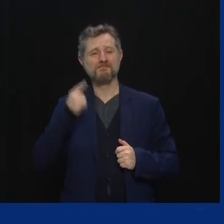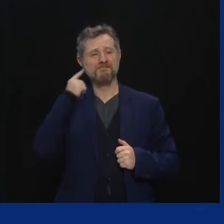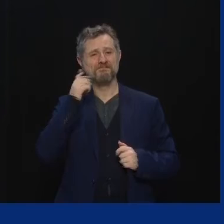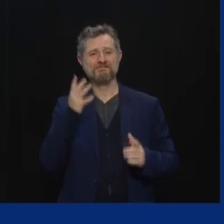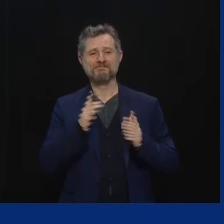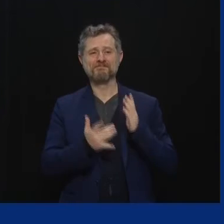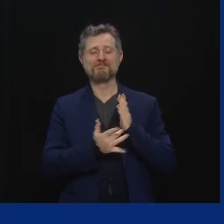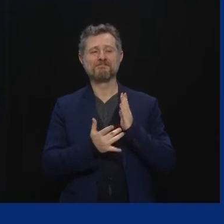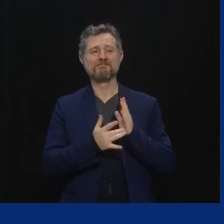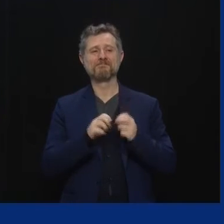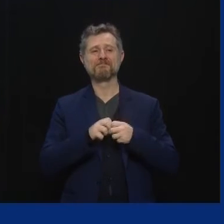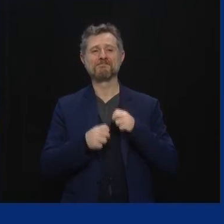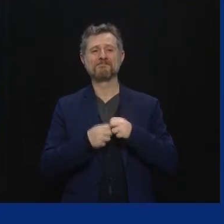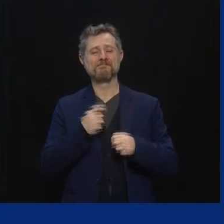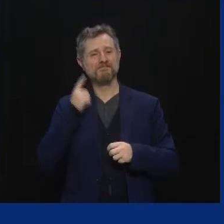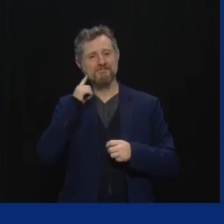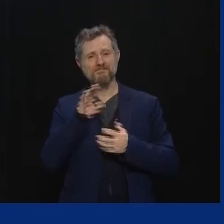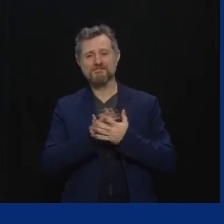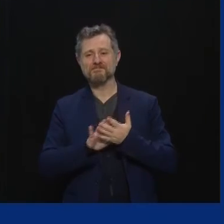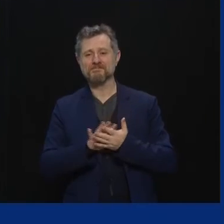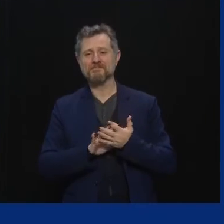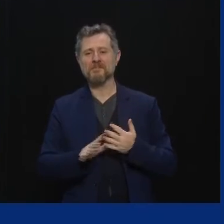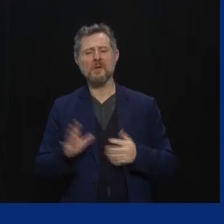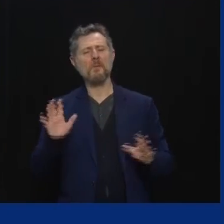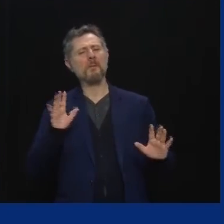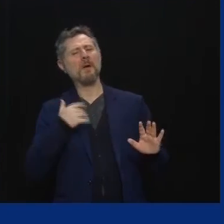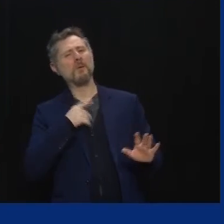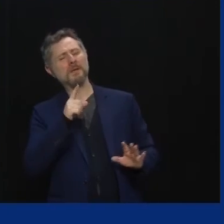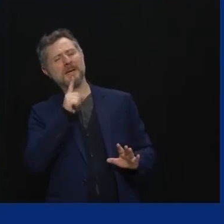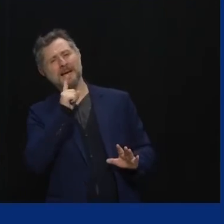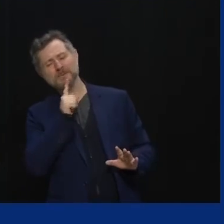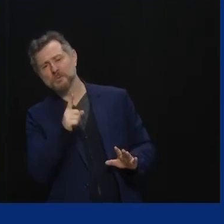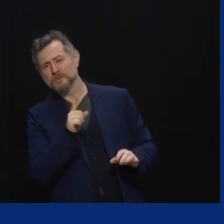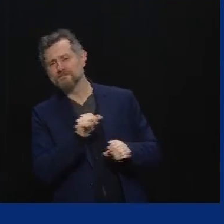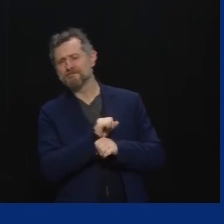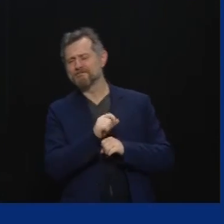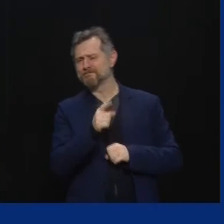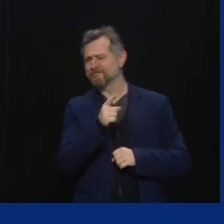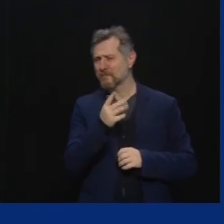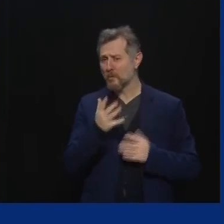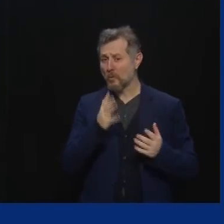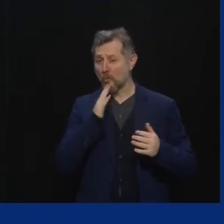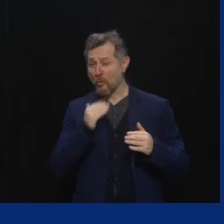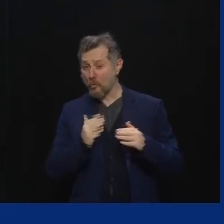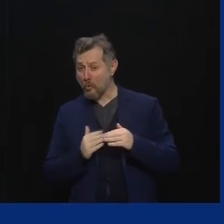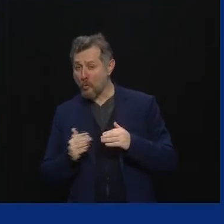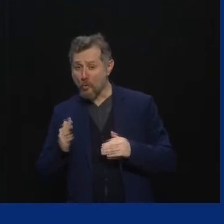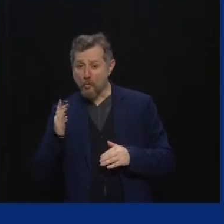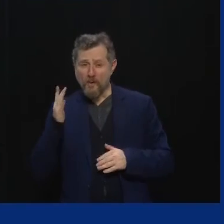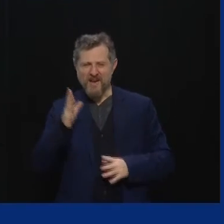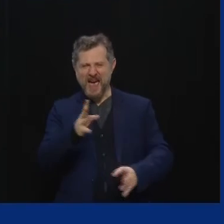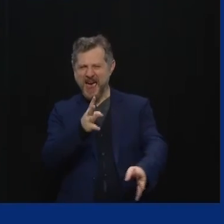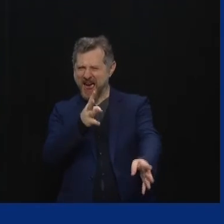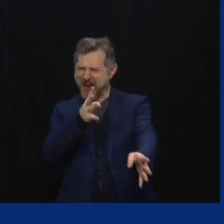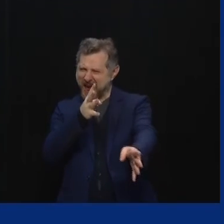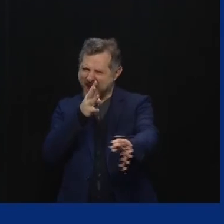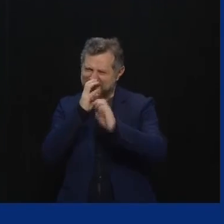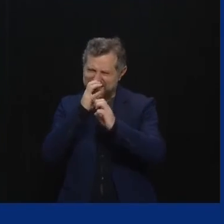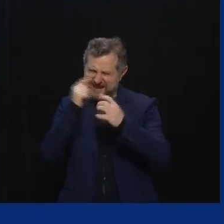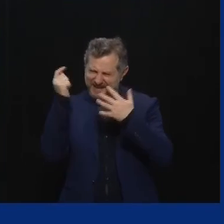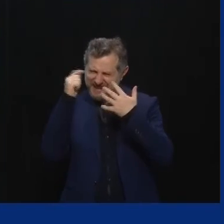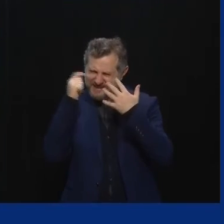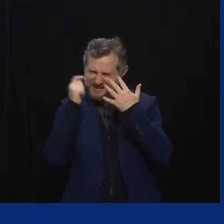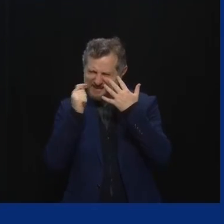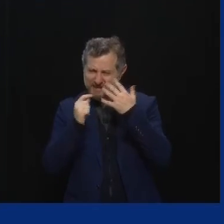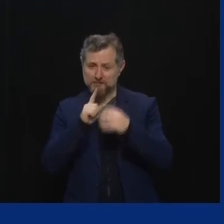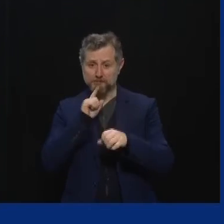that come out, but are there some overreaching elements that you should have? Should you have in place plans